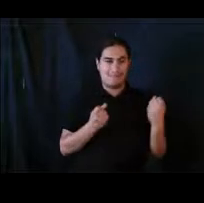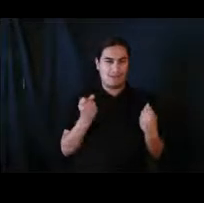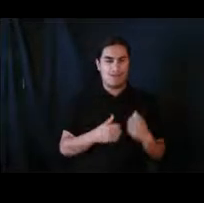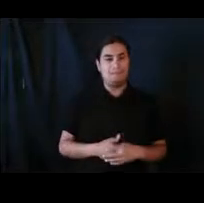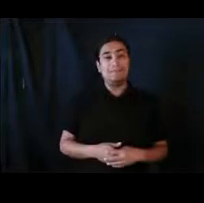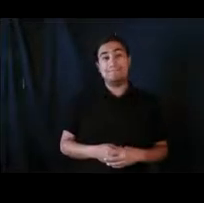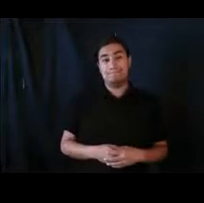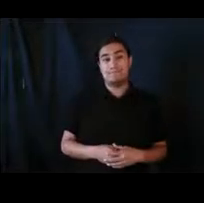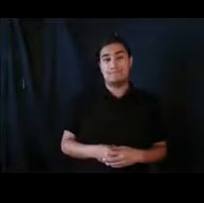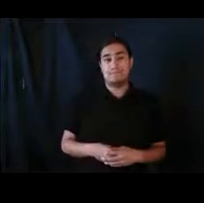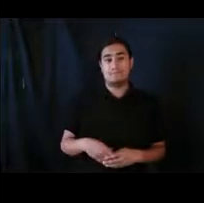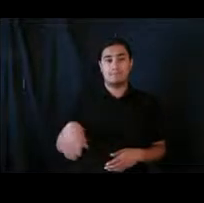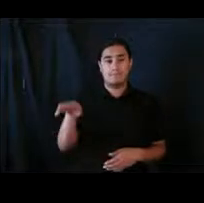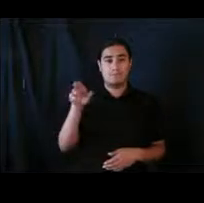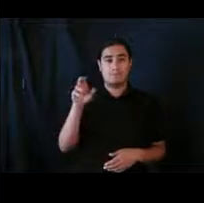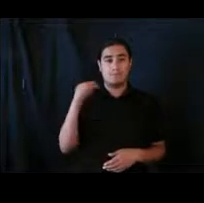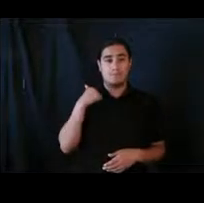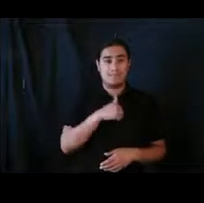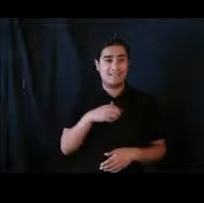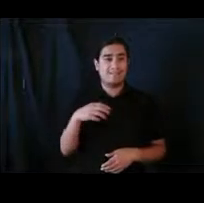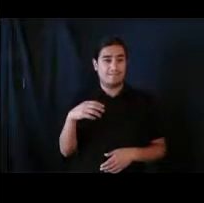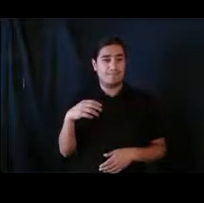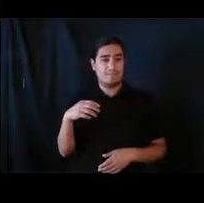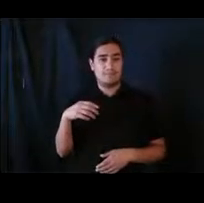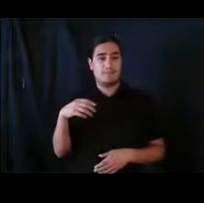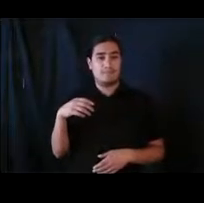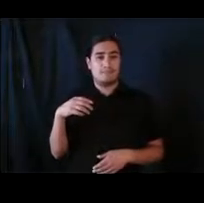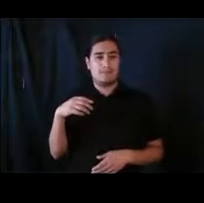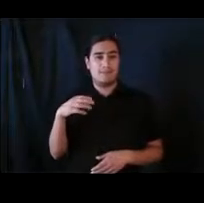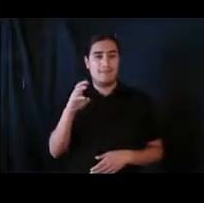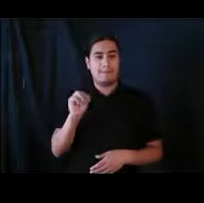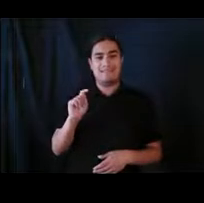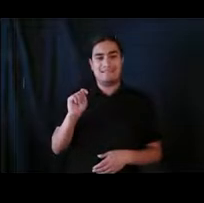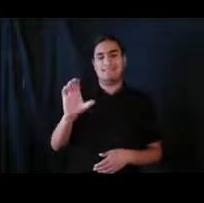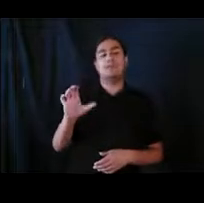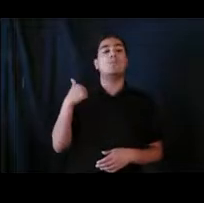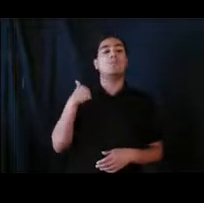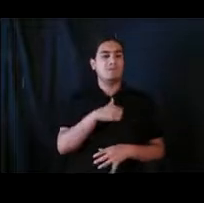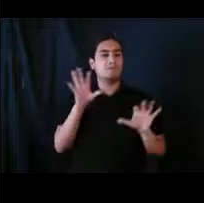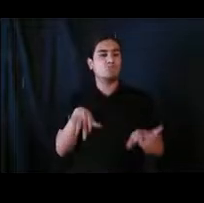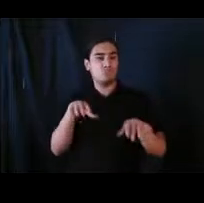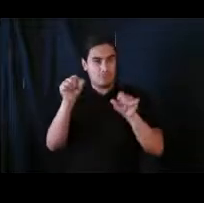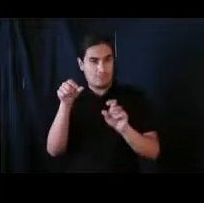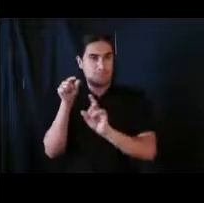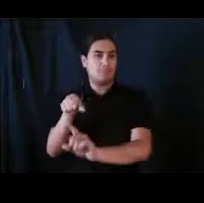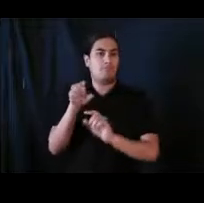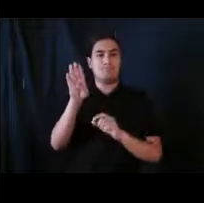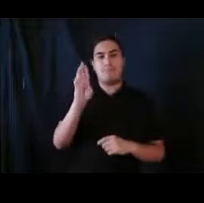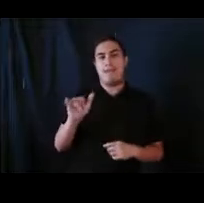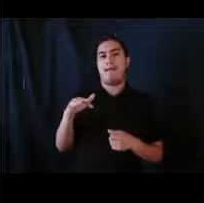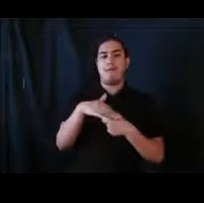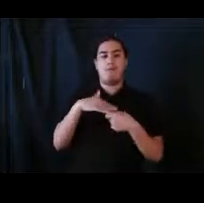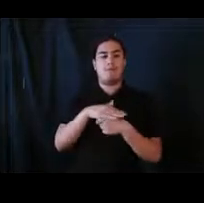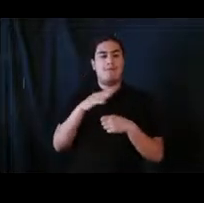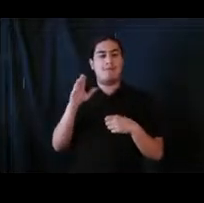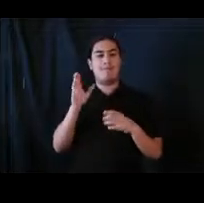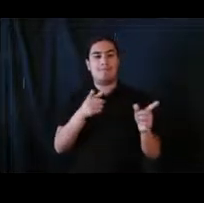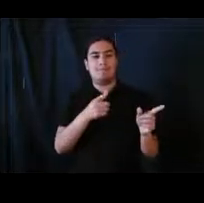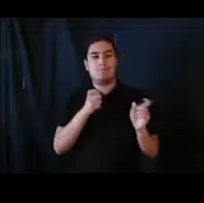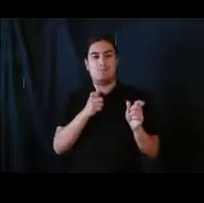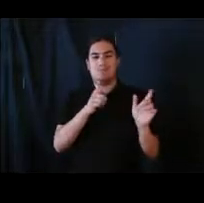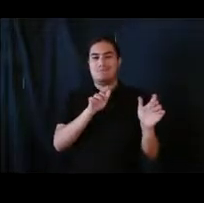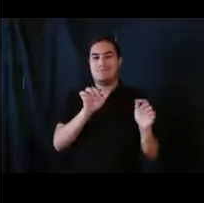mtc recently adopted the bay area express lane strategic plan which aligns the purpose goals and strategies of our express lanes